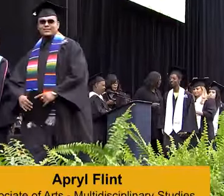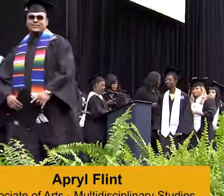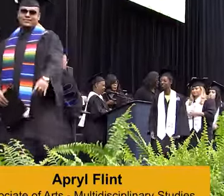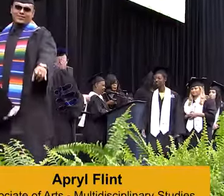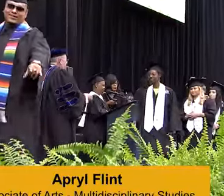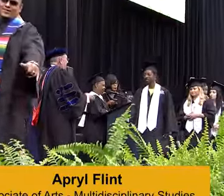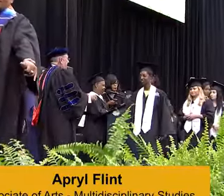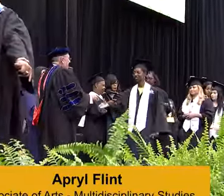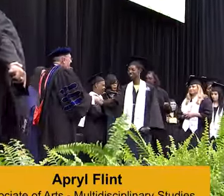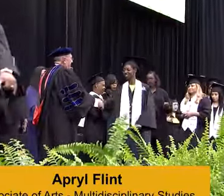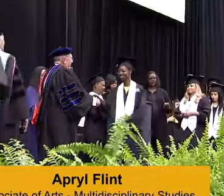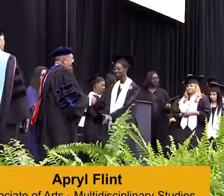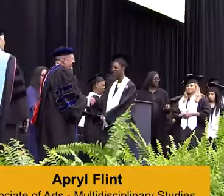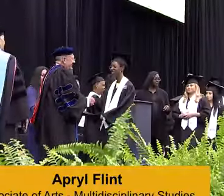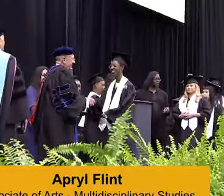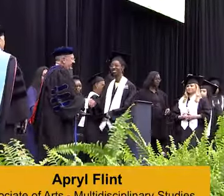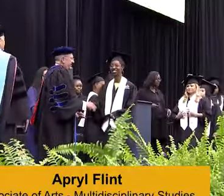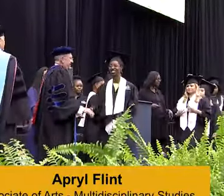April Christina Flint.